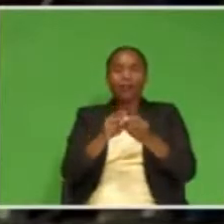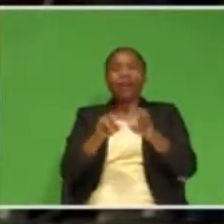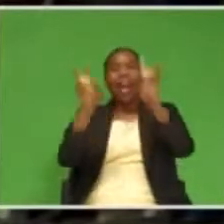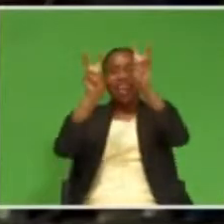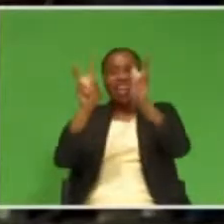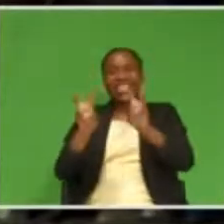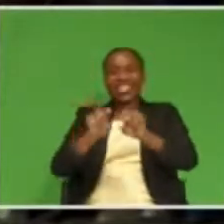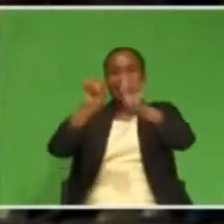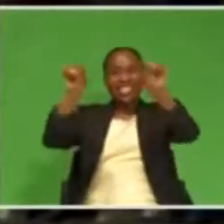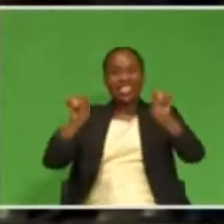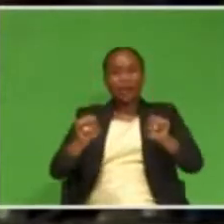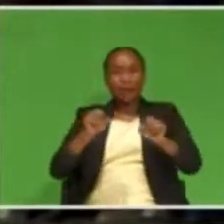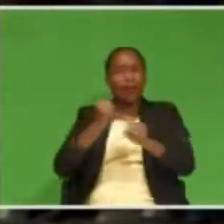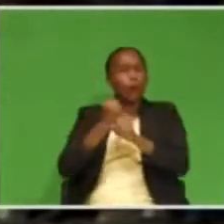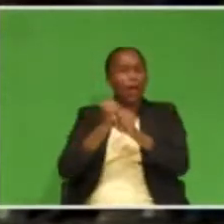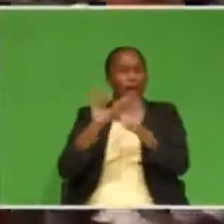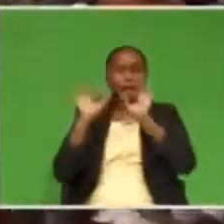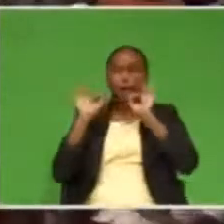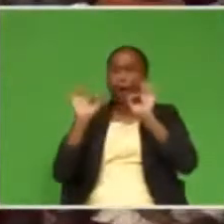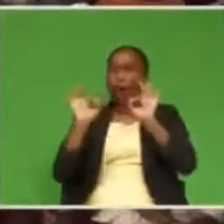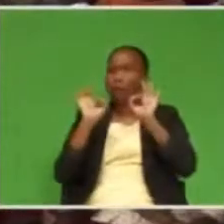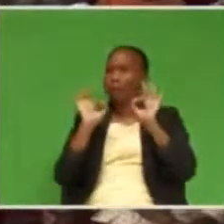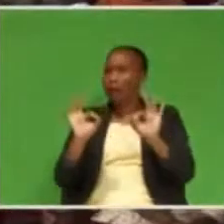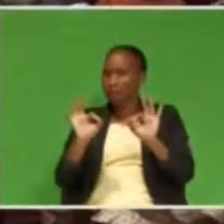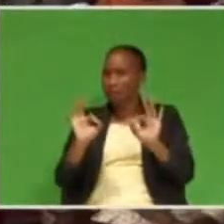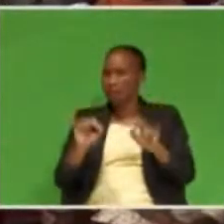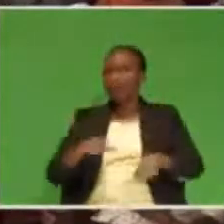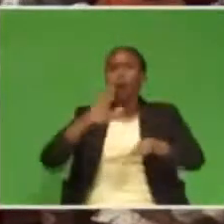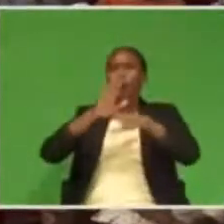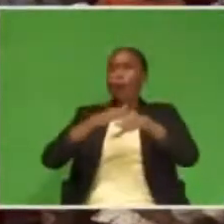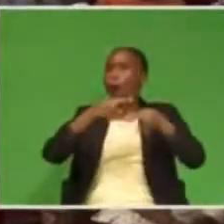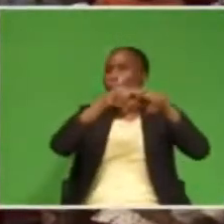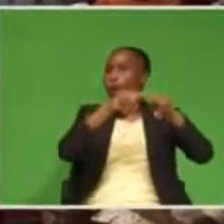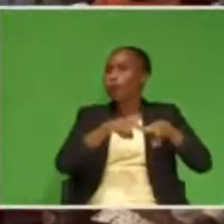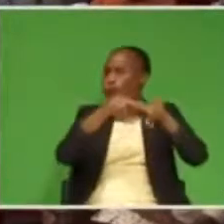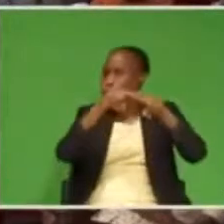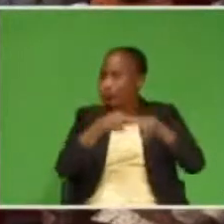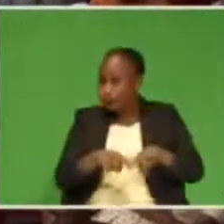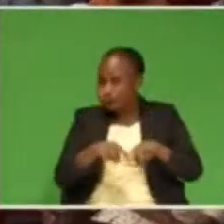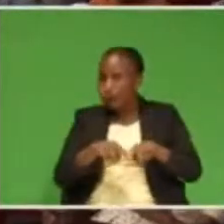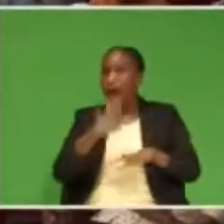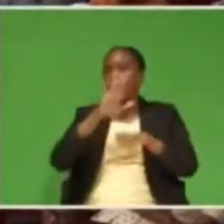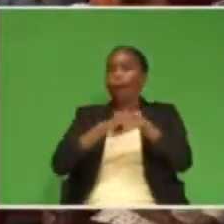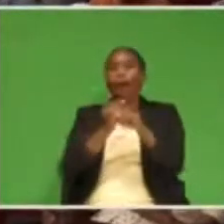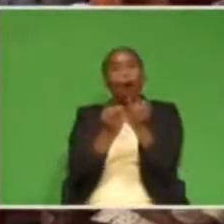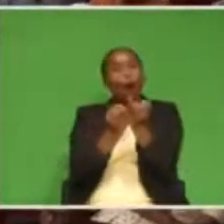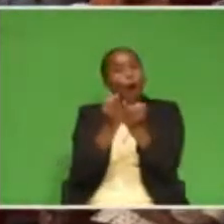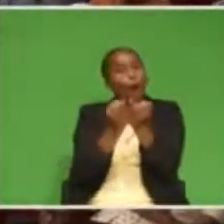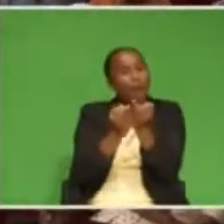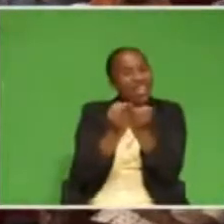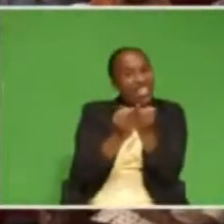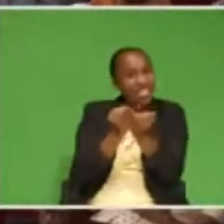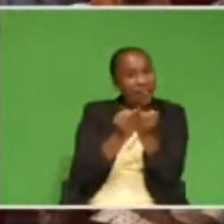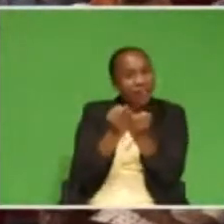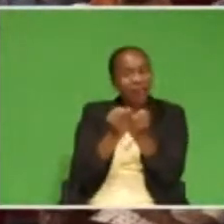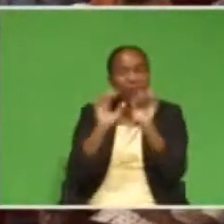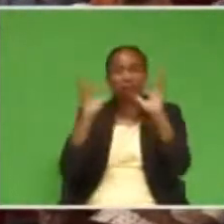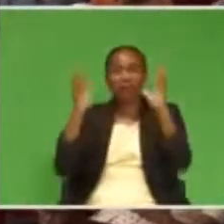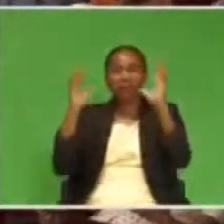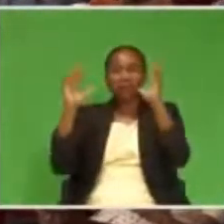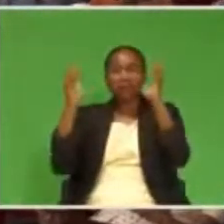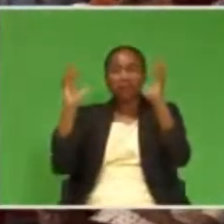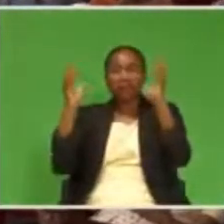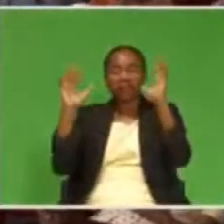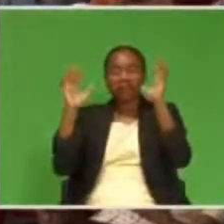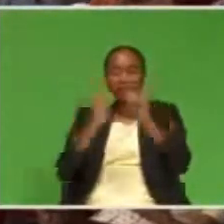more efficient, more reliable, more competitive, and an